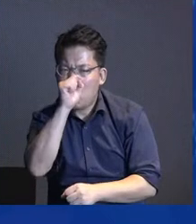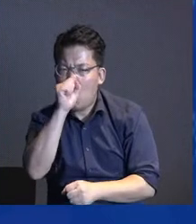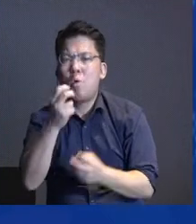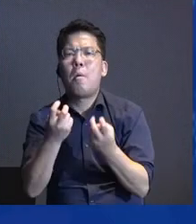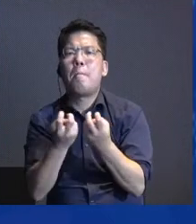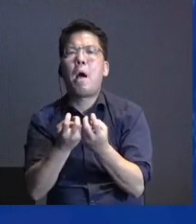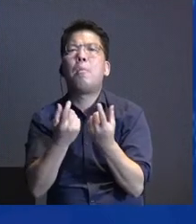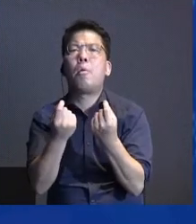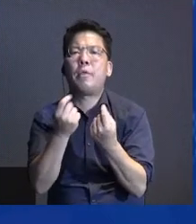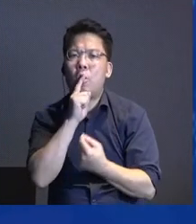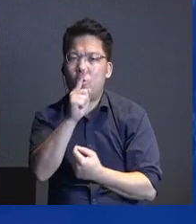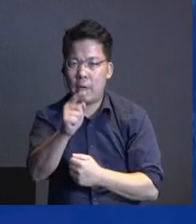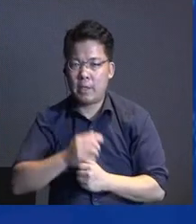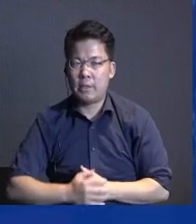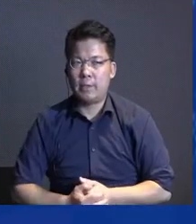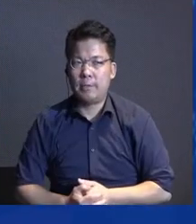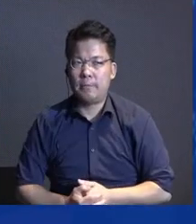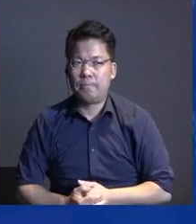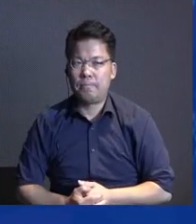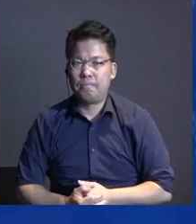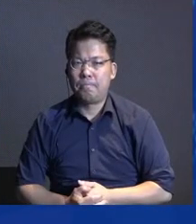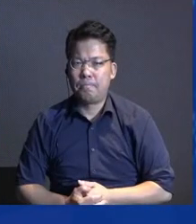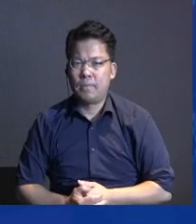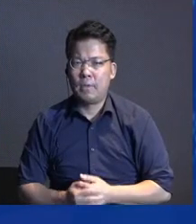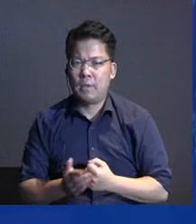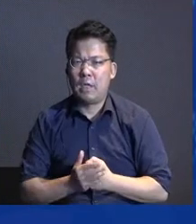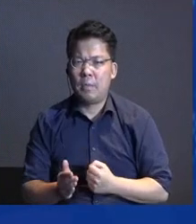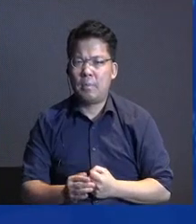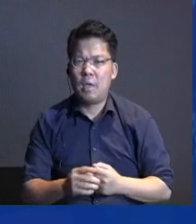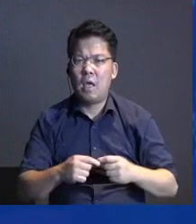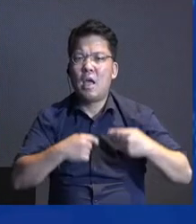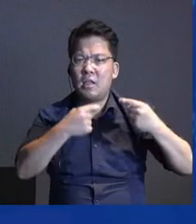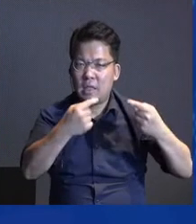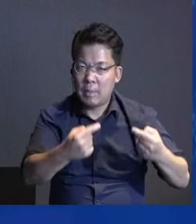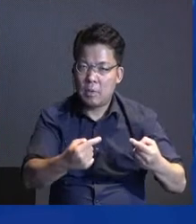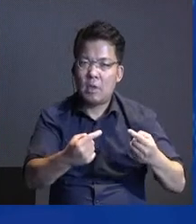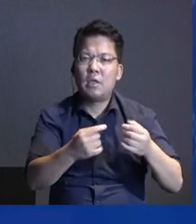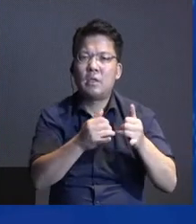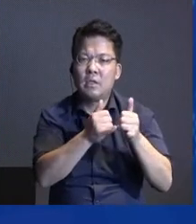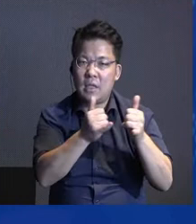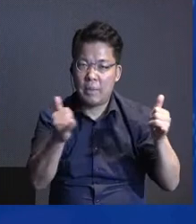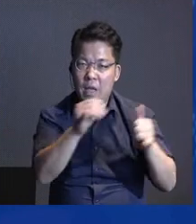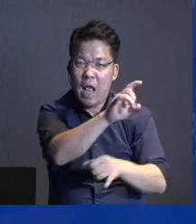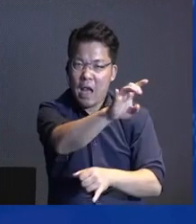insights from our participants directly. And